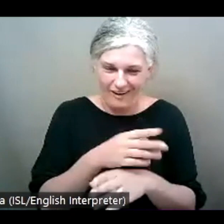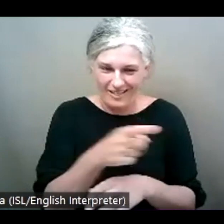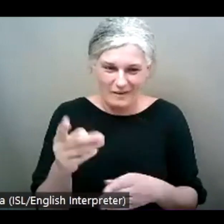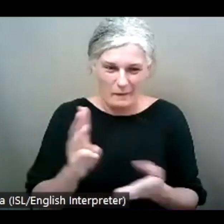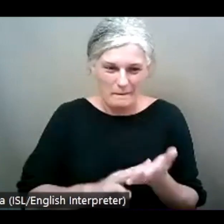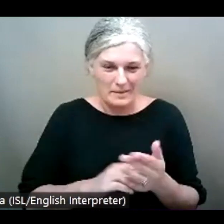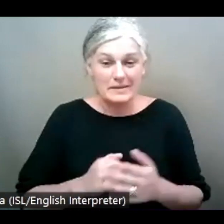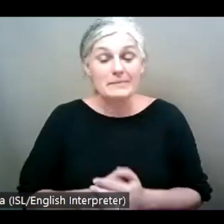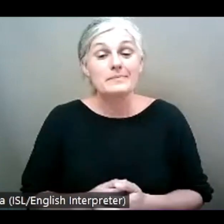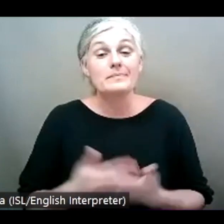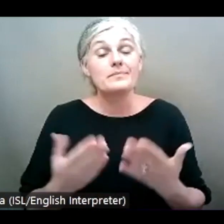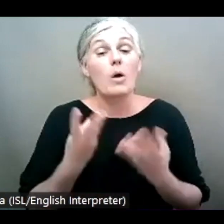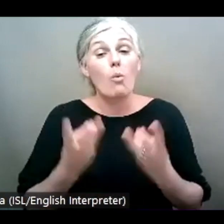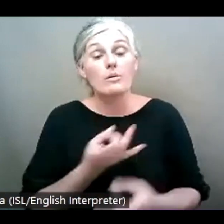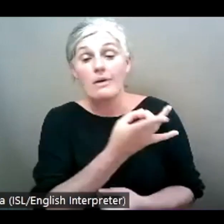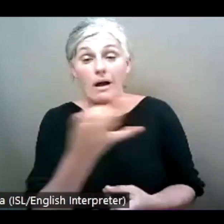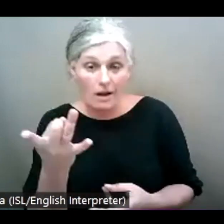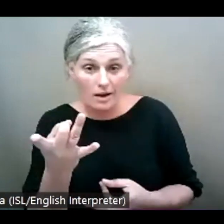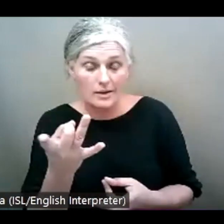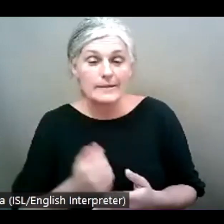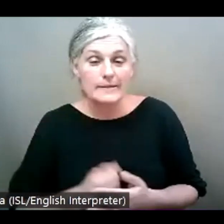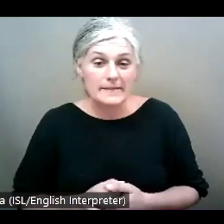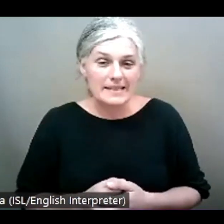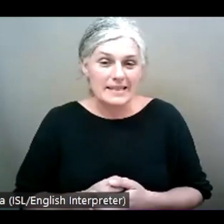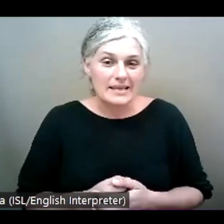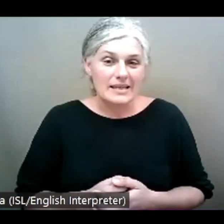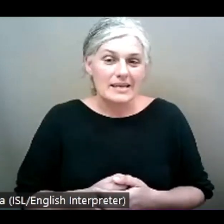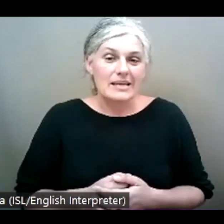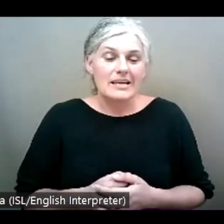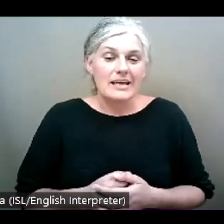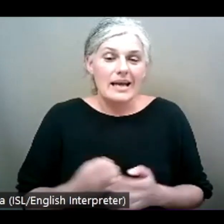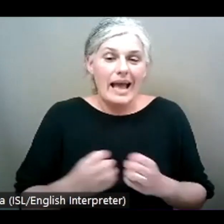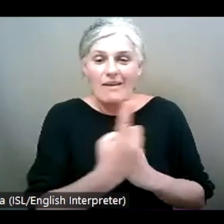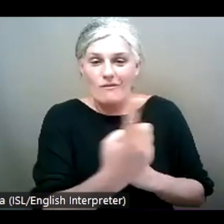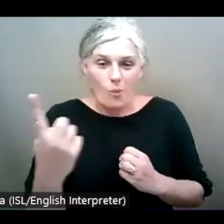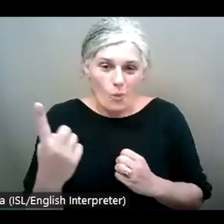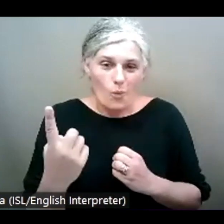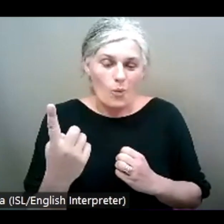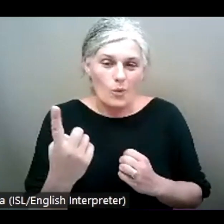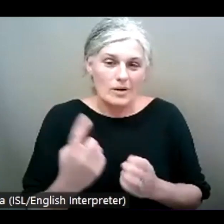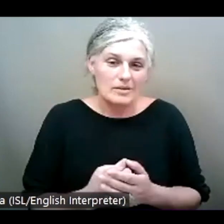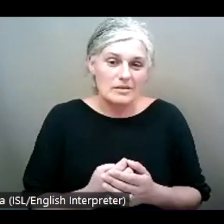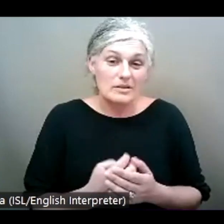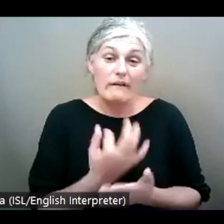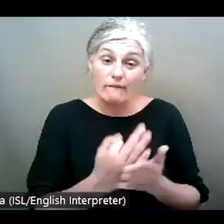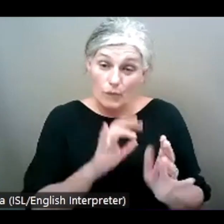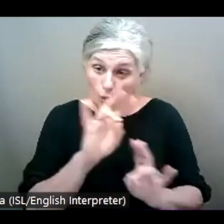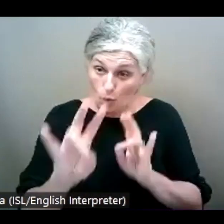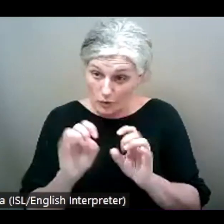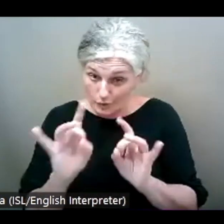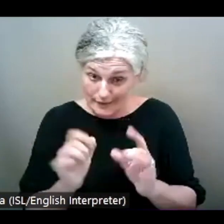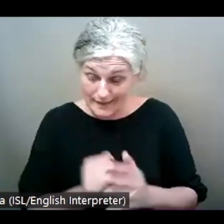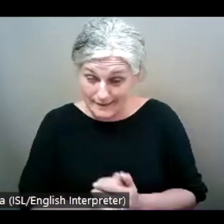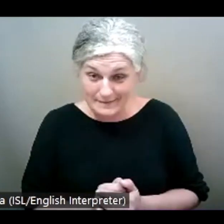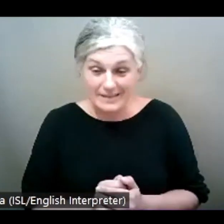so I'm going to ask it. You're going to ask everybody just the same three questions, sorry.